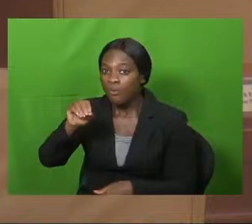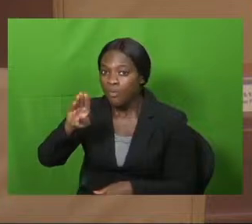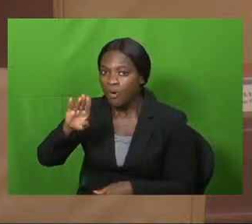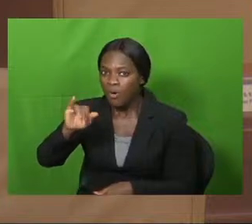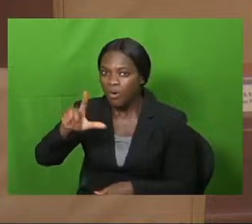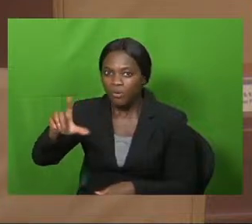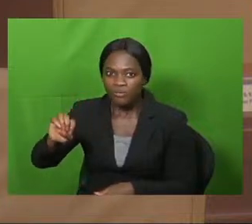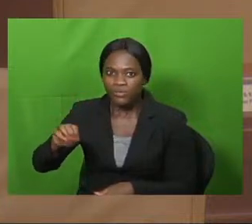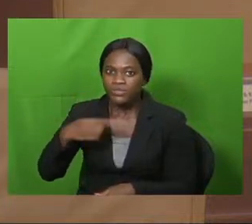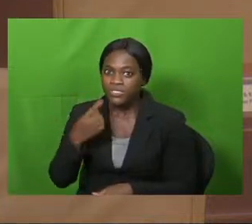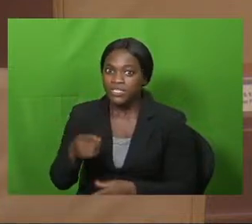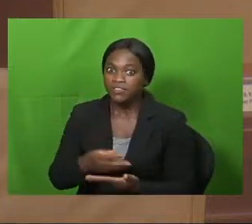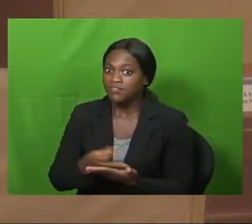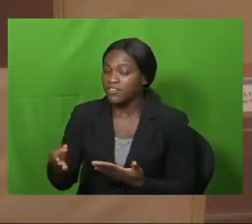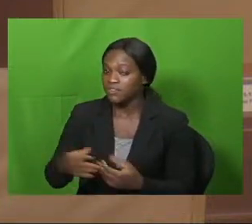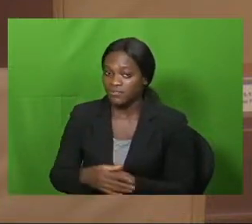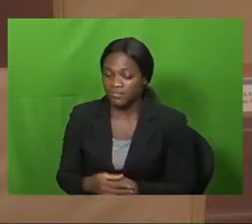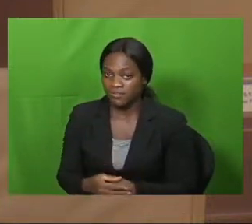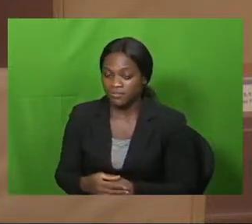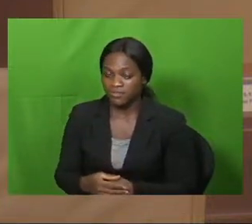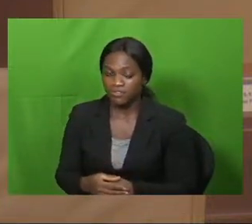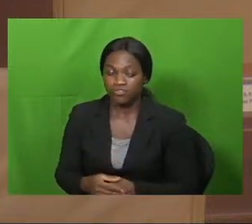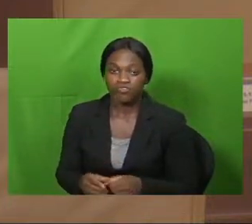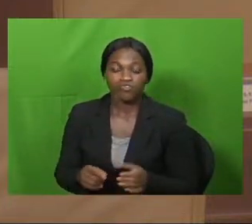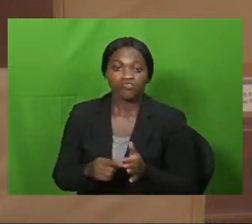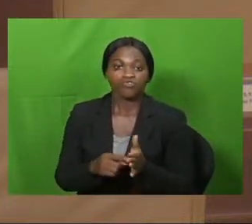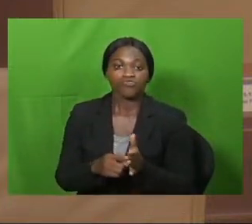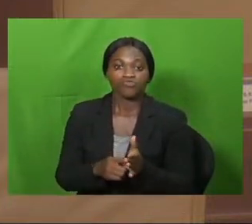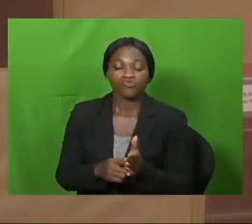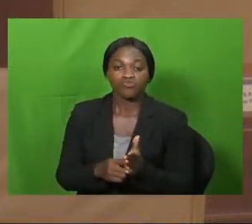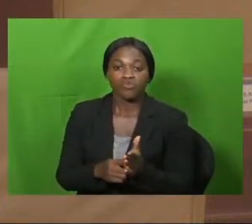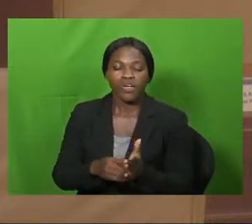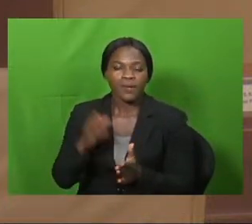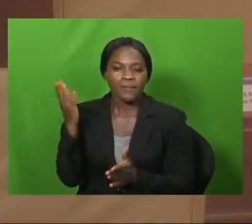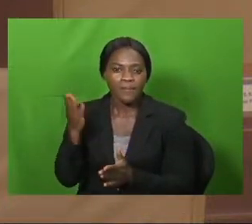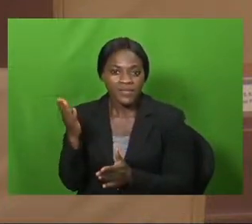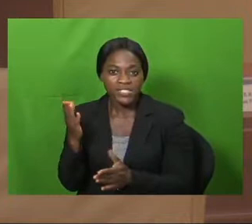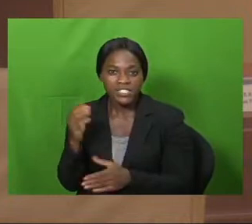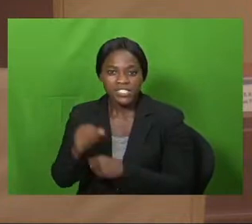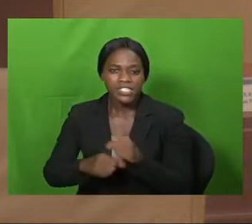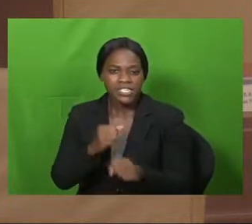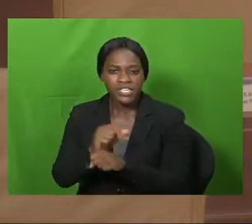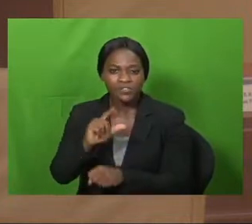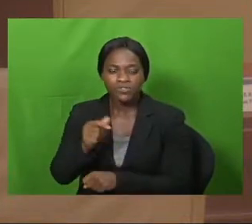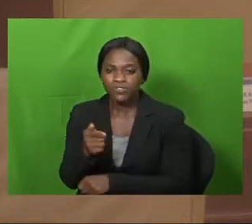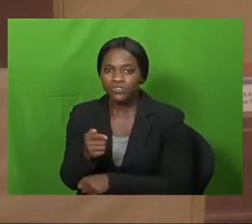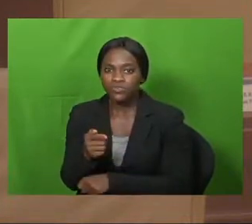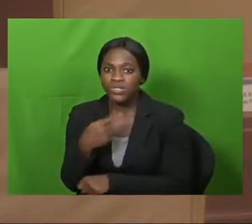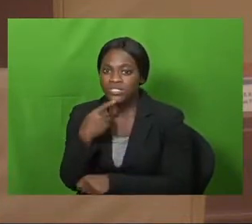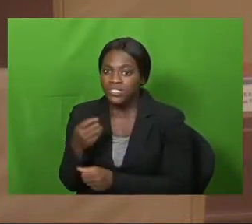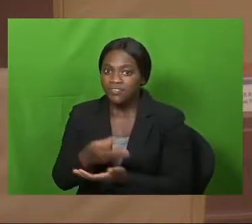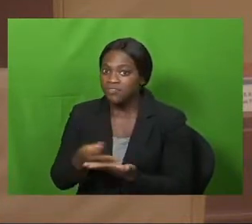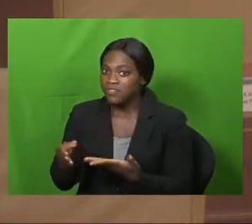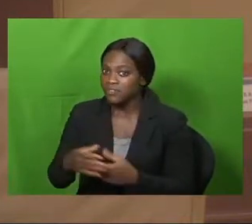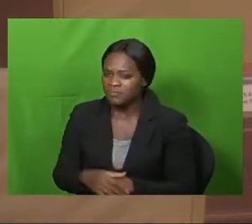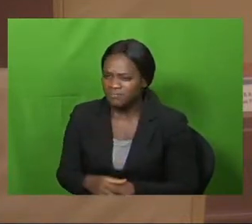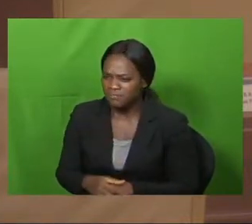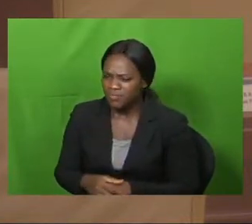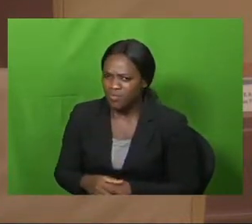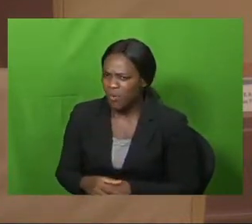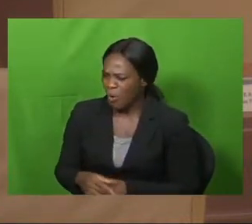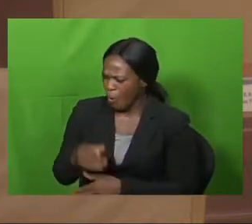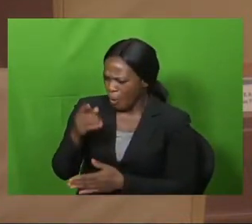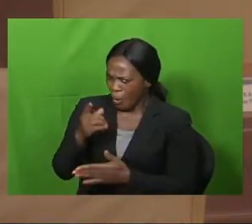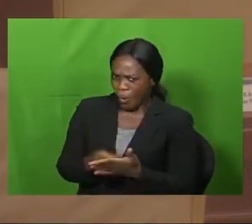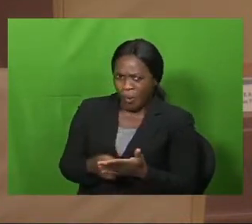statement in 2021 and said that they are no longer interested in this country. What record do you have in the energy sector? And you have the